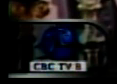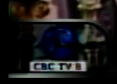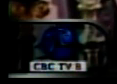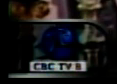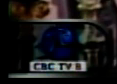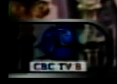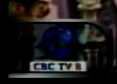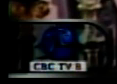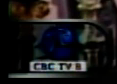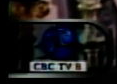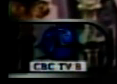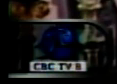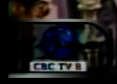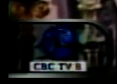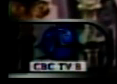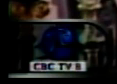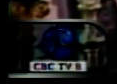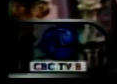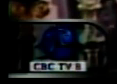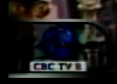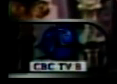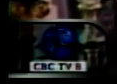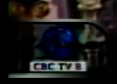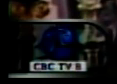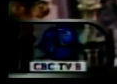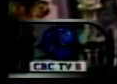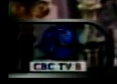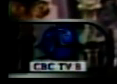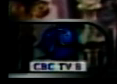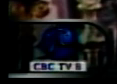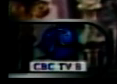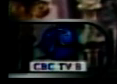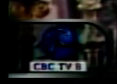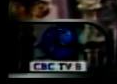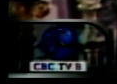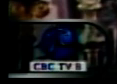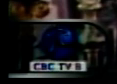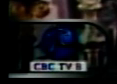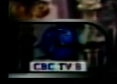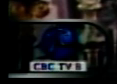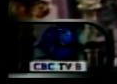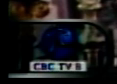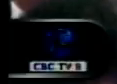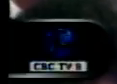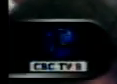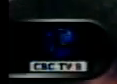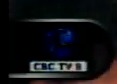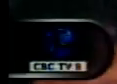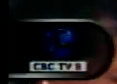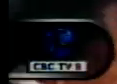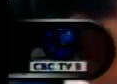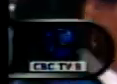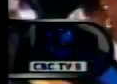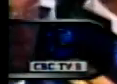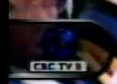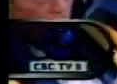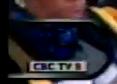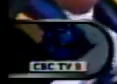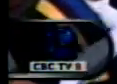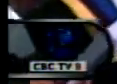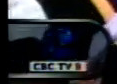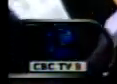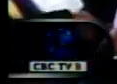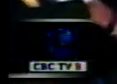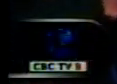3 V's: virtue, value, and vision. The Dean of the Cathedral stated